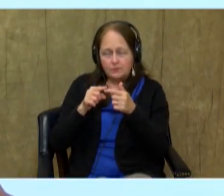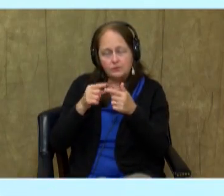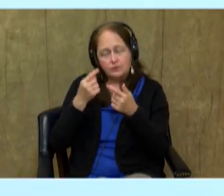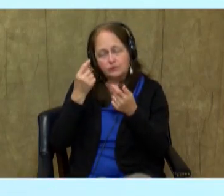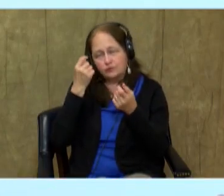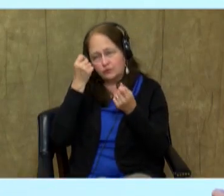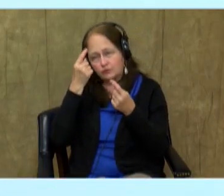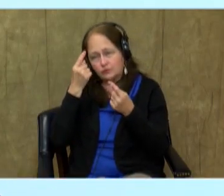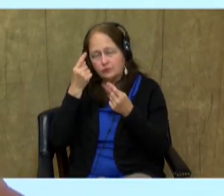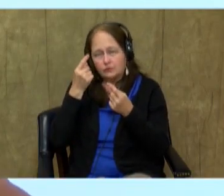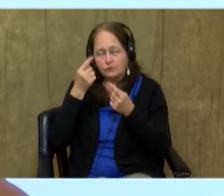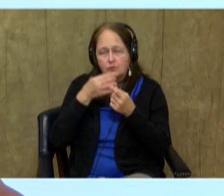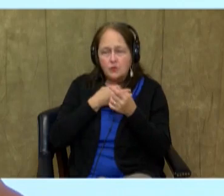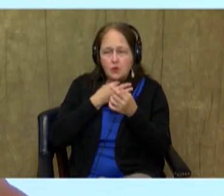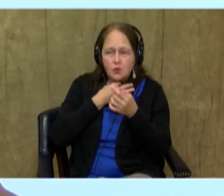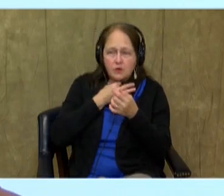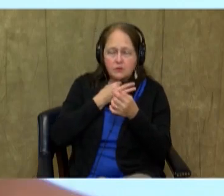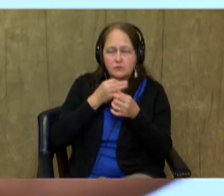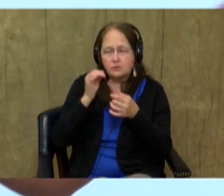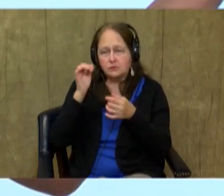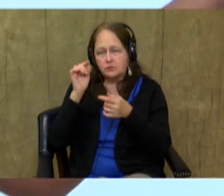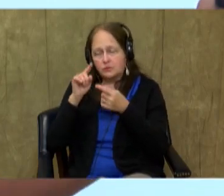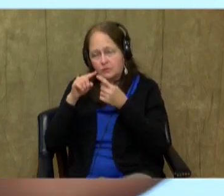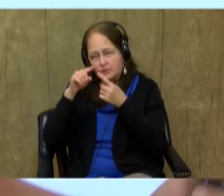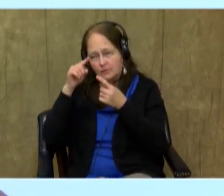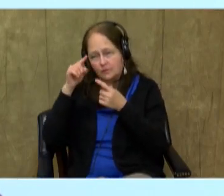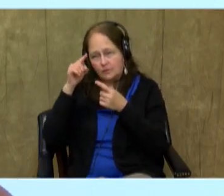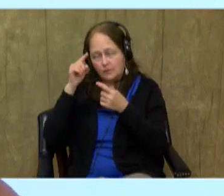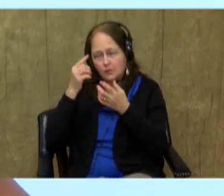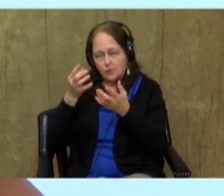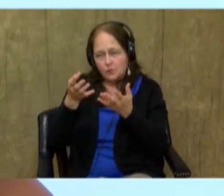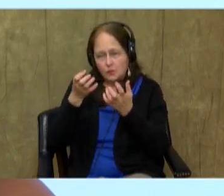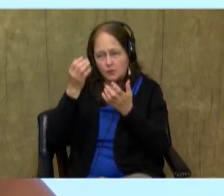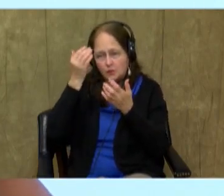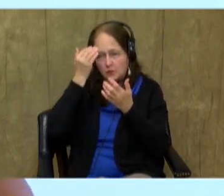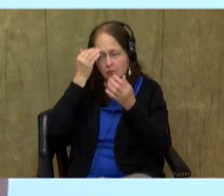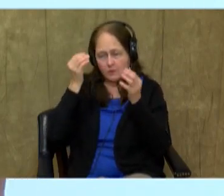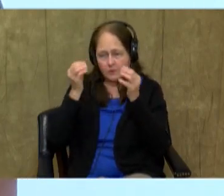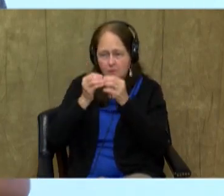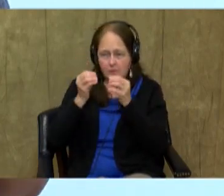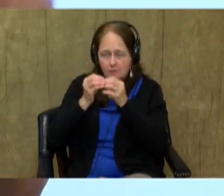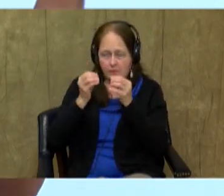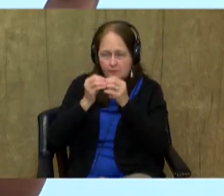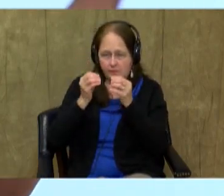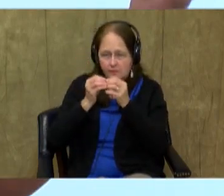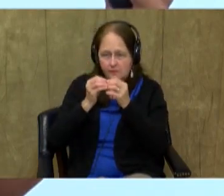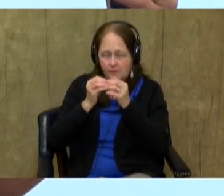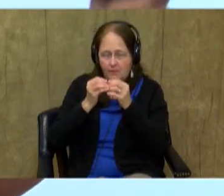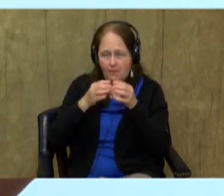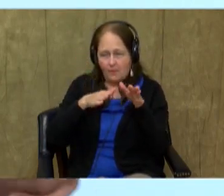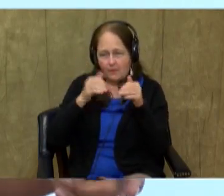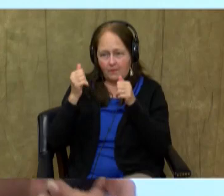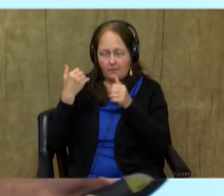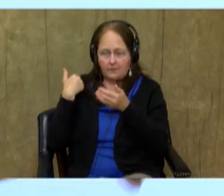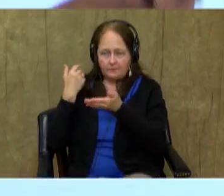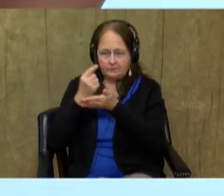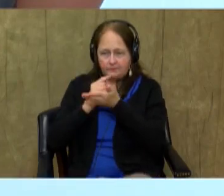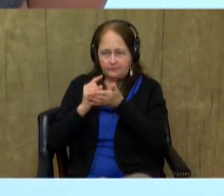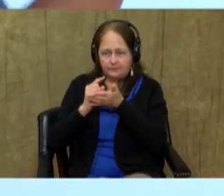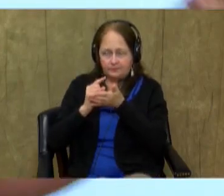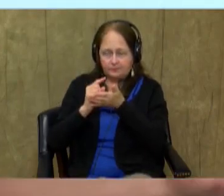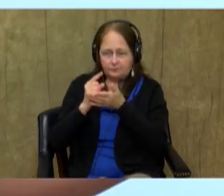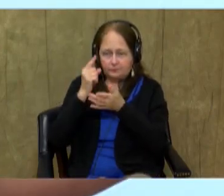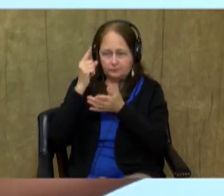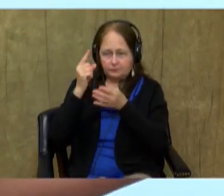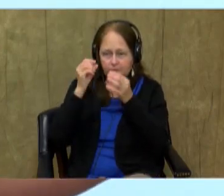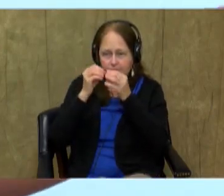and just sitting back and just learning for the sake of wanting to know more. When I left here last week, I was trying to decide, like, if I